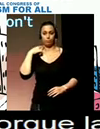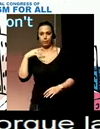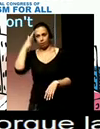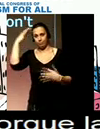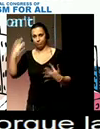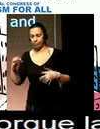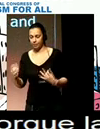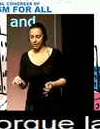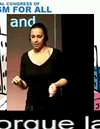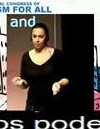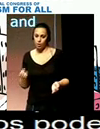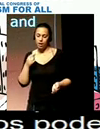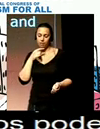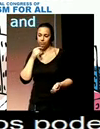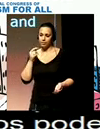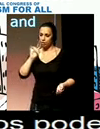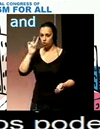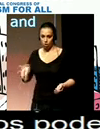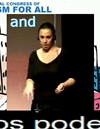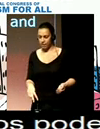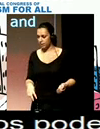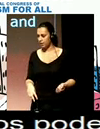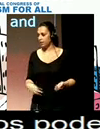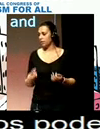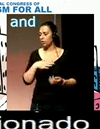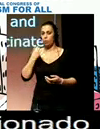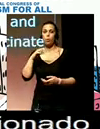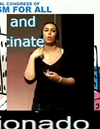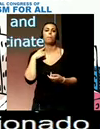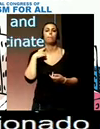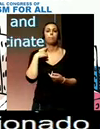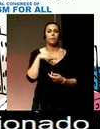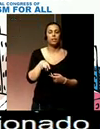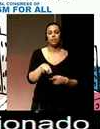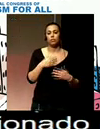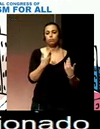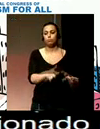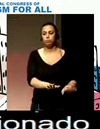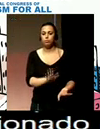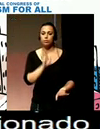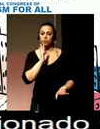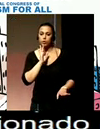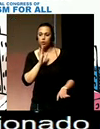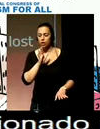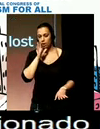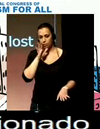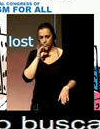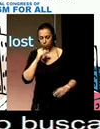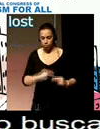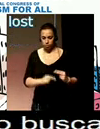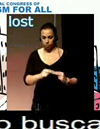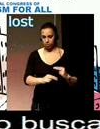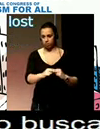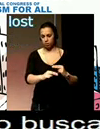it's fascinating. But if you are not looking for being lost, then maybe it's not so funny. So maybe we can